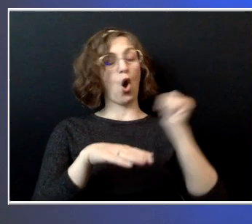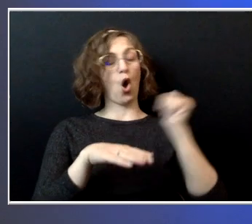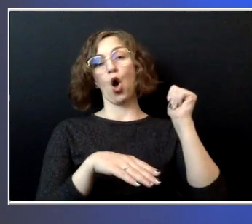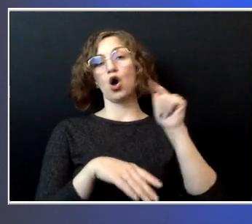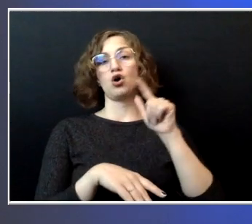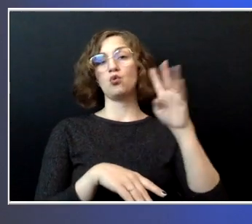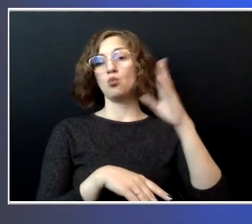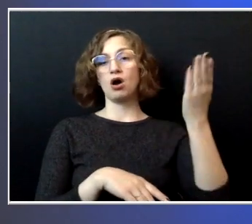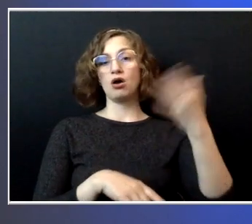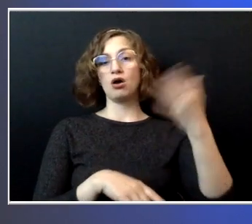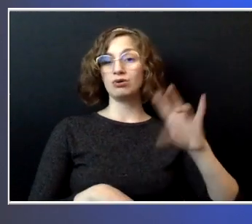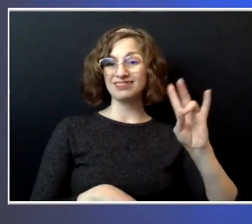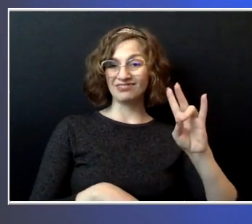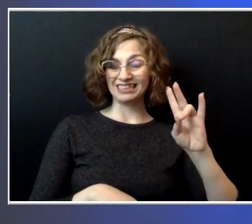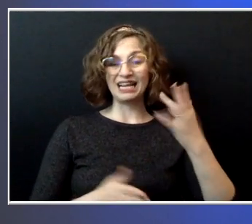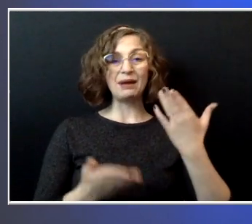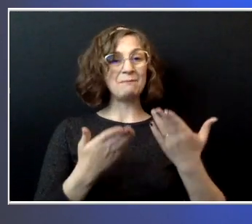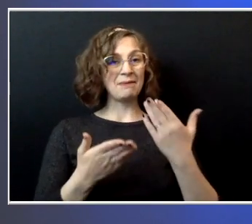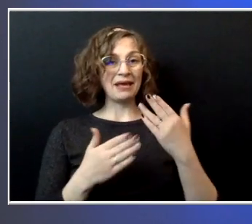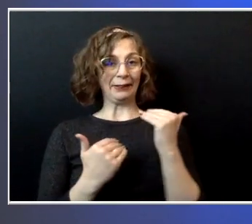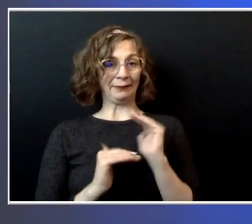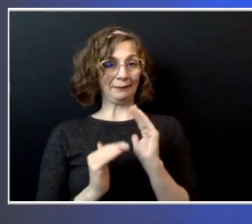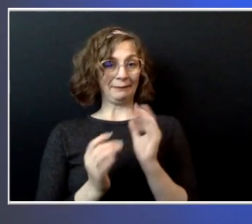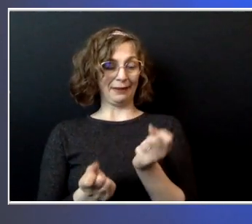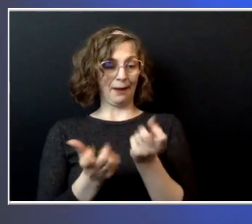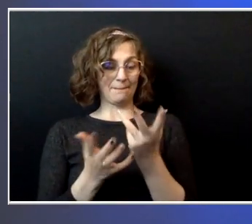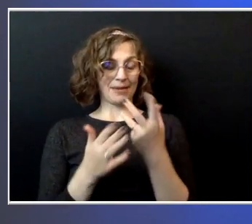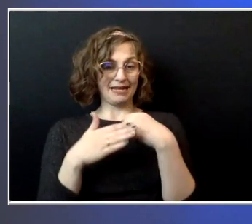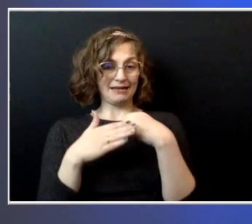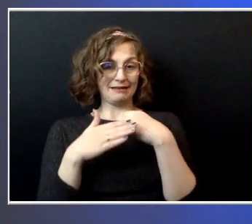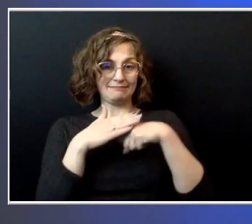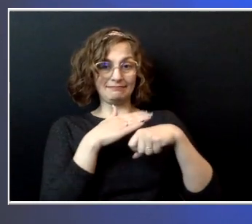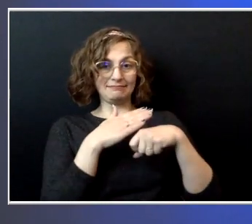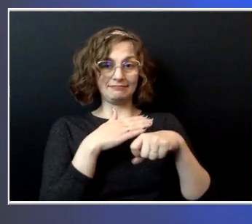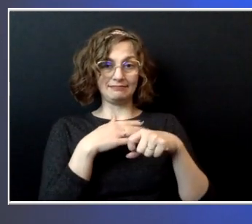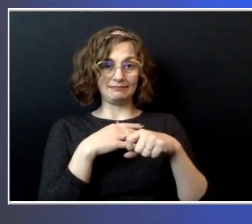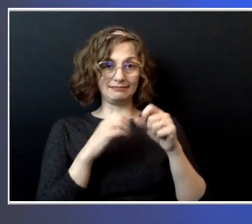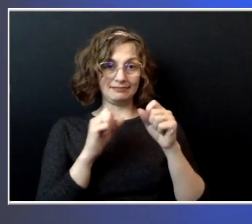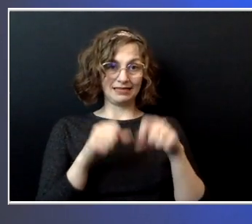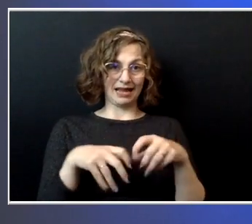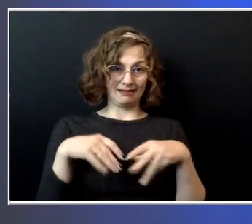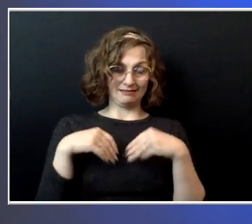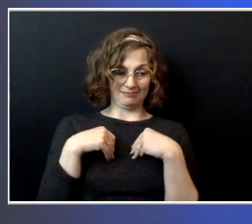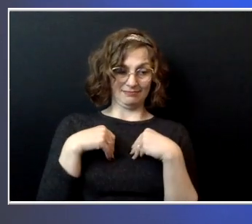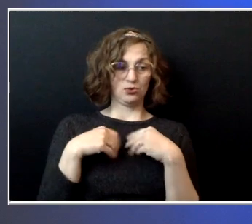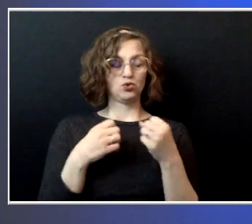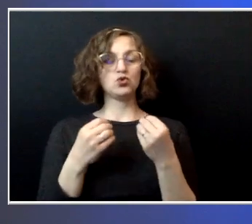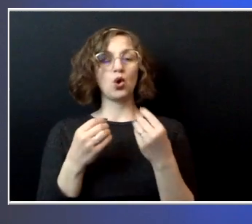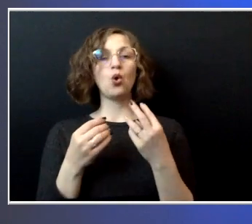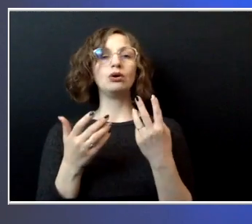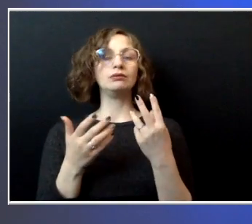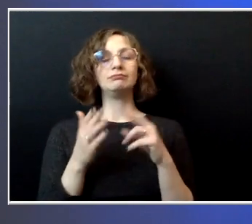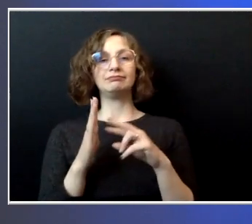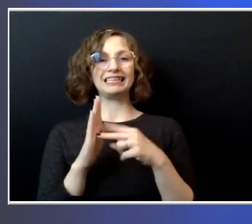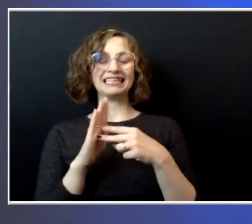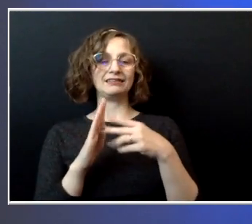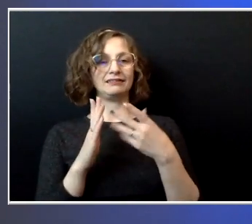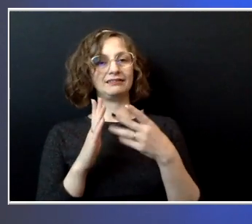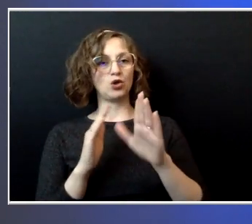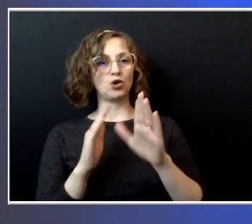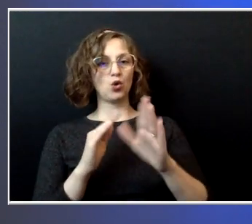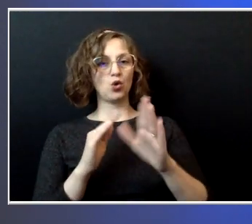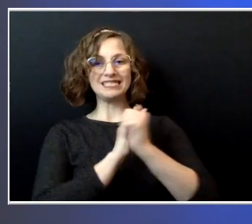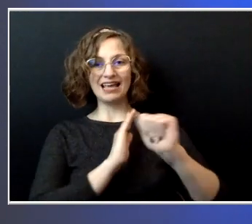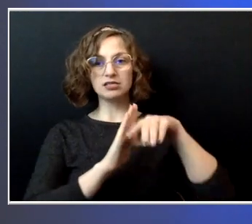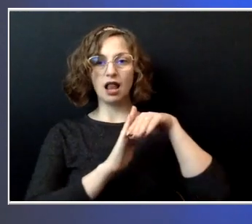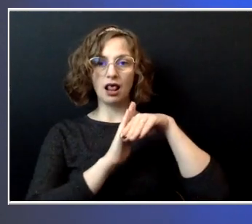take and work on every year. So you can have some deterioration of those skills, and that confidence of managing complications goes down